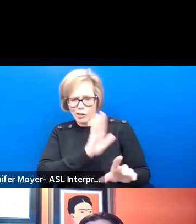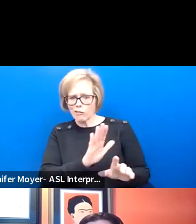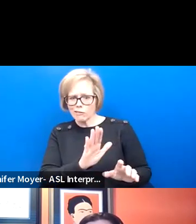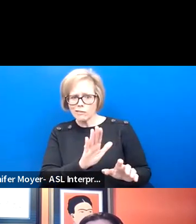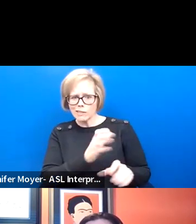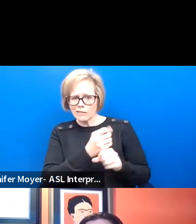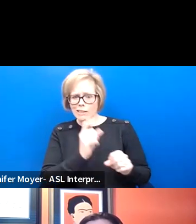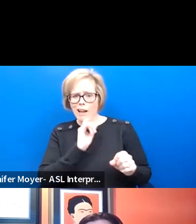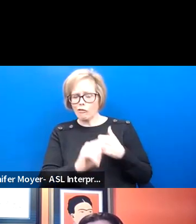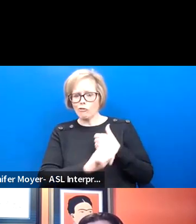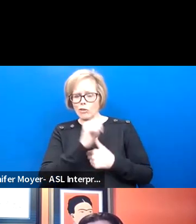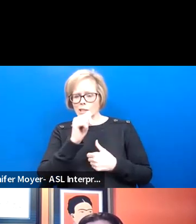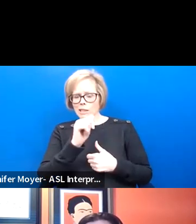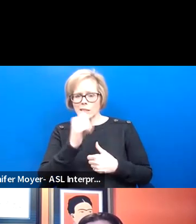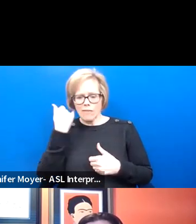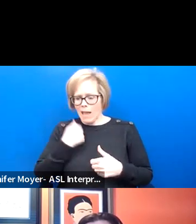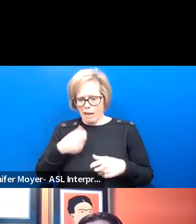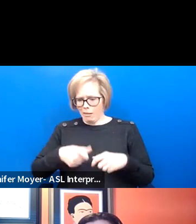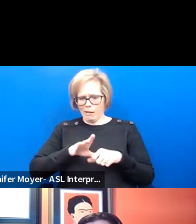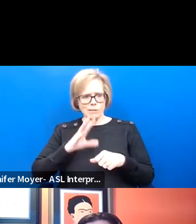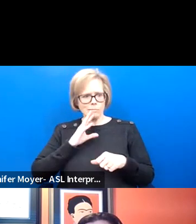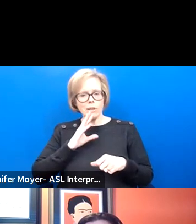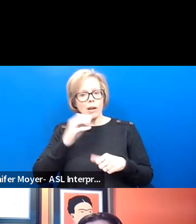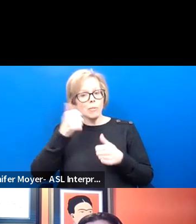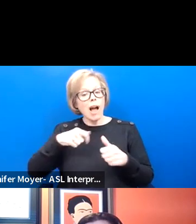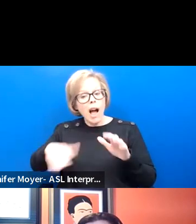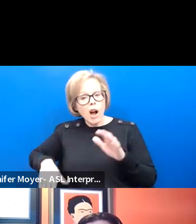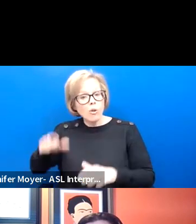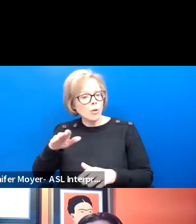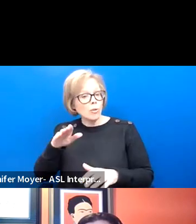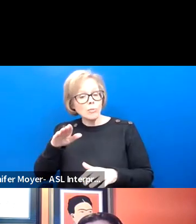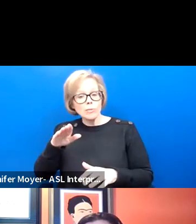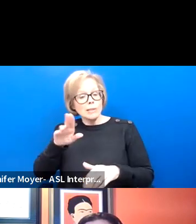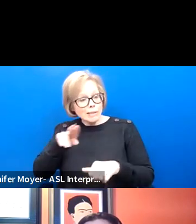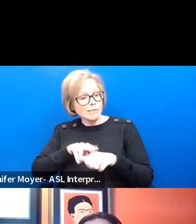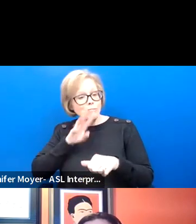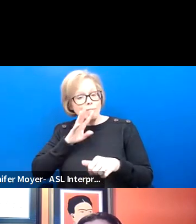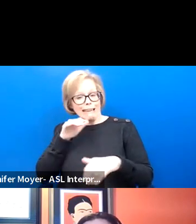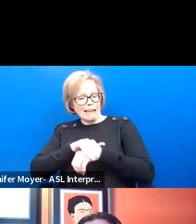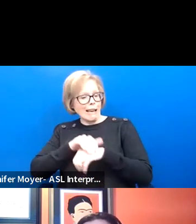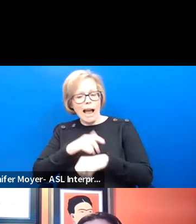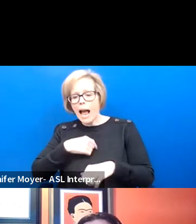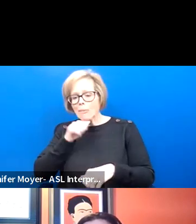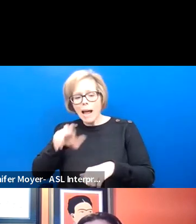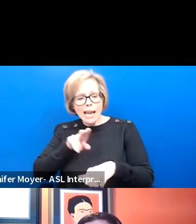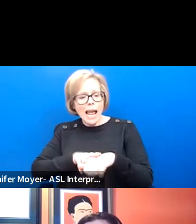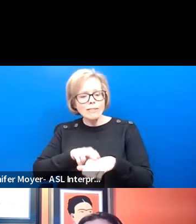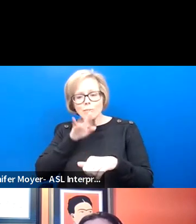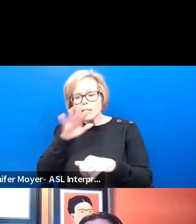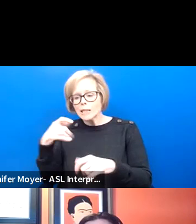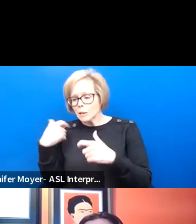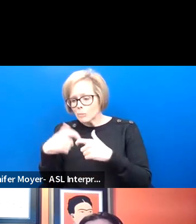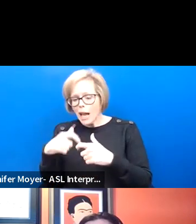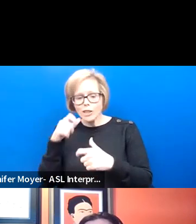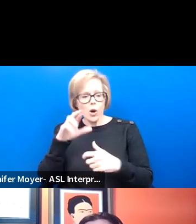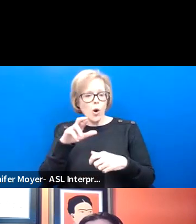speak. So I know I'm a little bit biased because I grew up just speaking English. I'm not a native Spanish or Portuguese speaker, so I don't get that same kind of blow to my ego